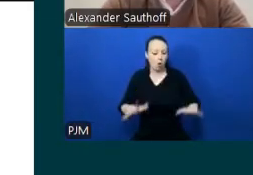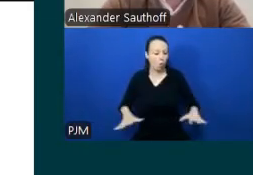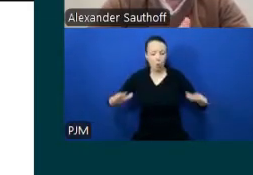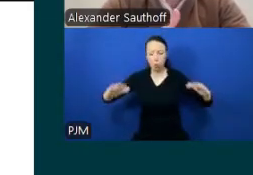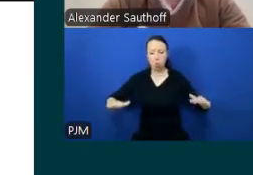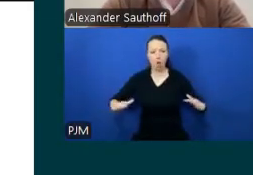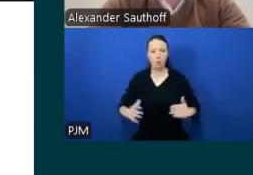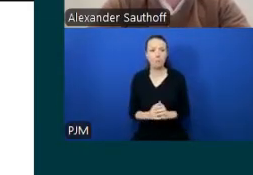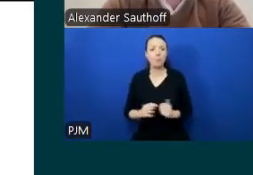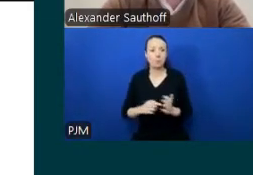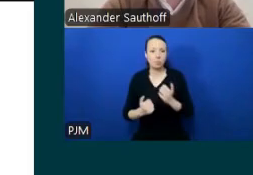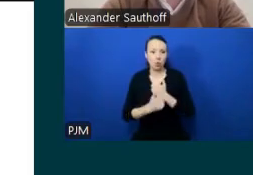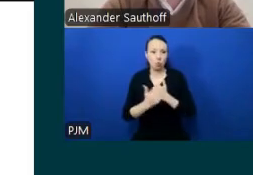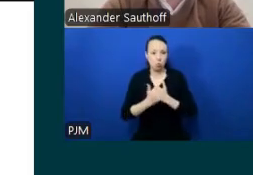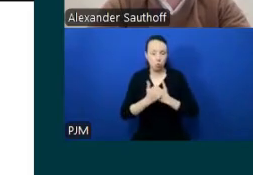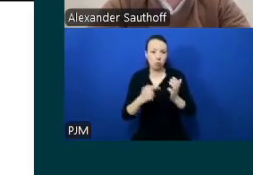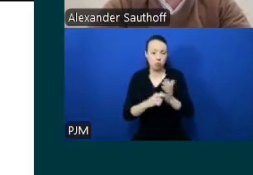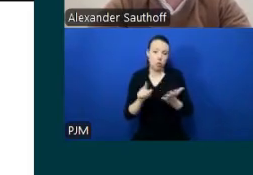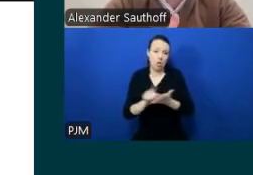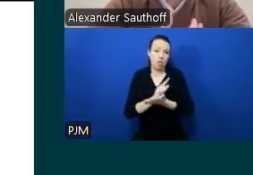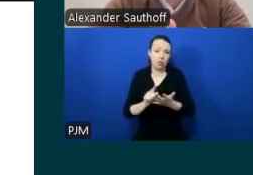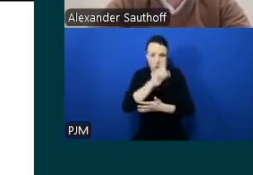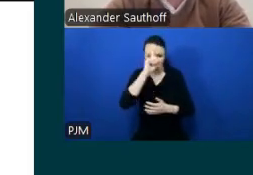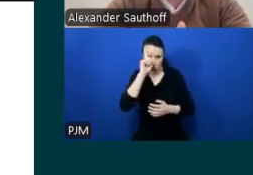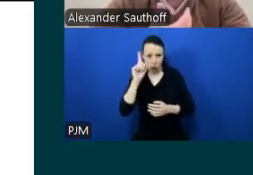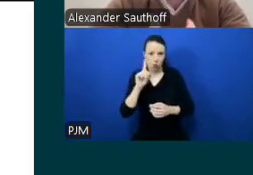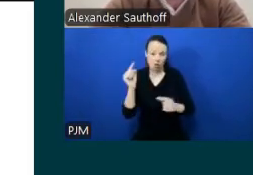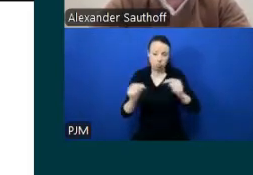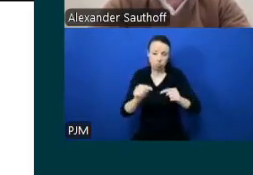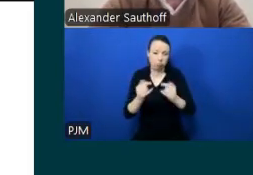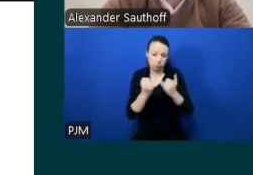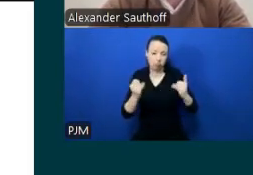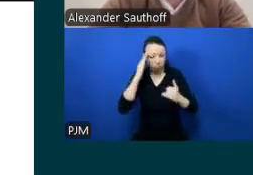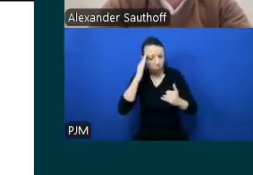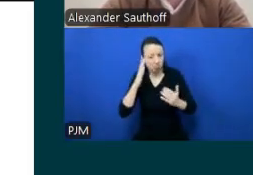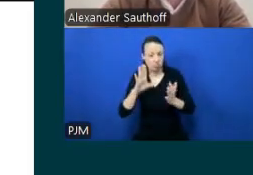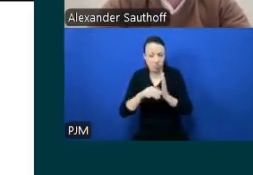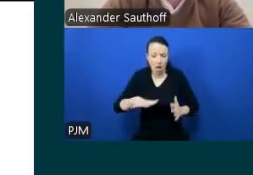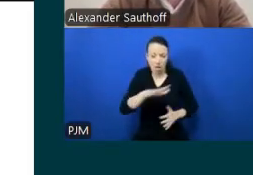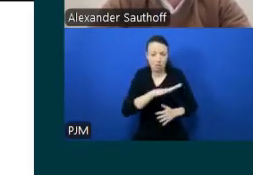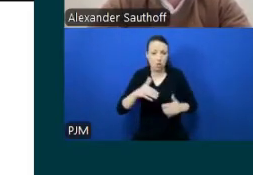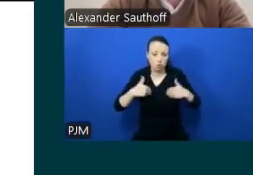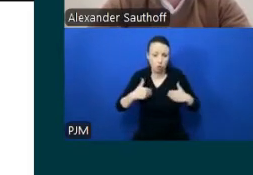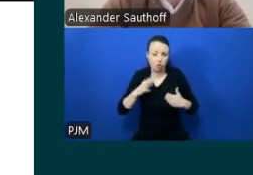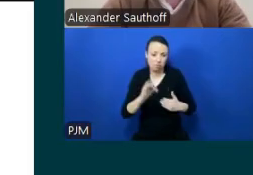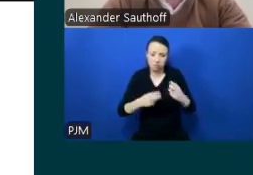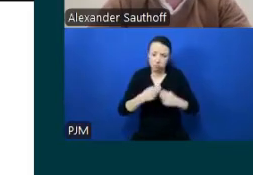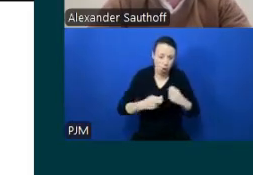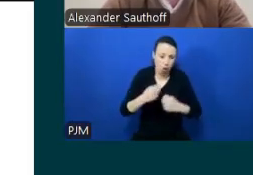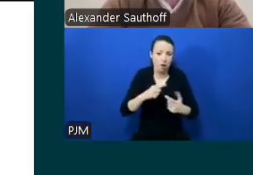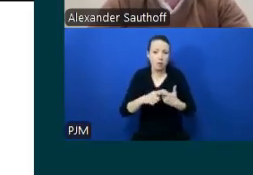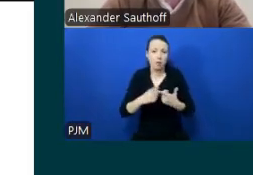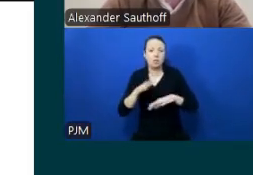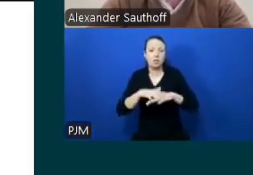health, energy systems, and overall livability in urban areas. So this is exactly